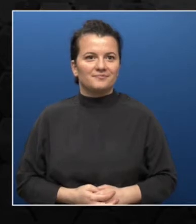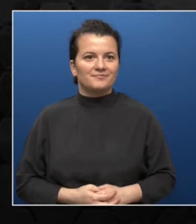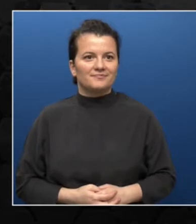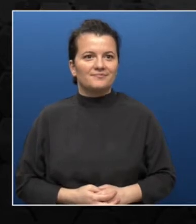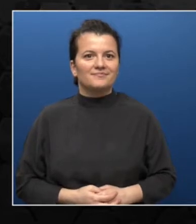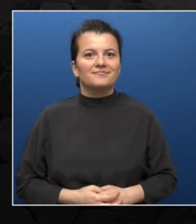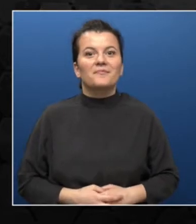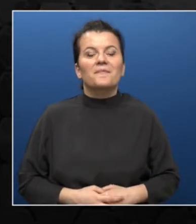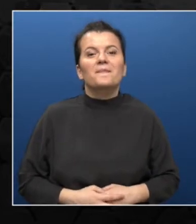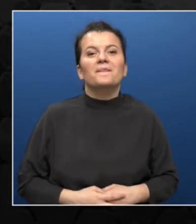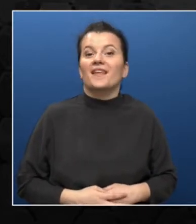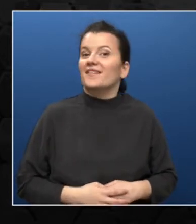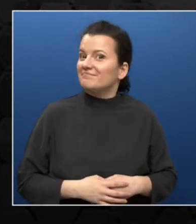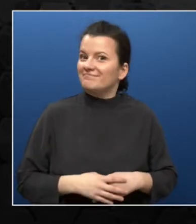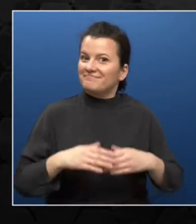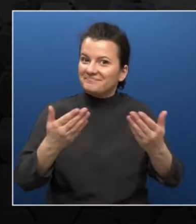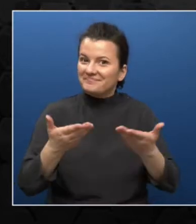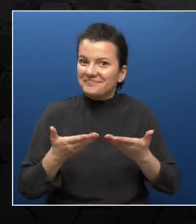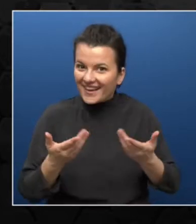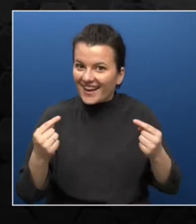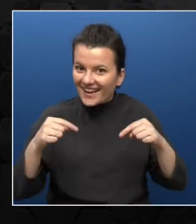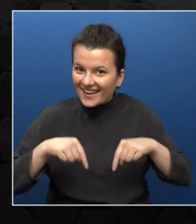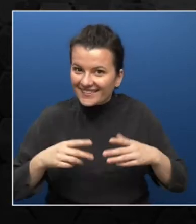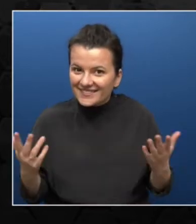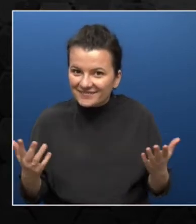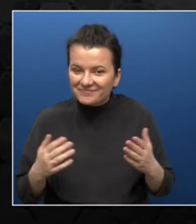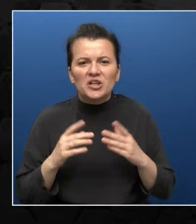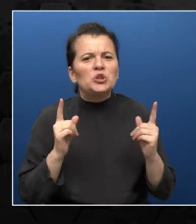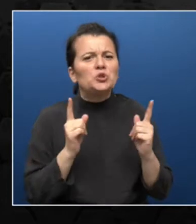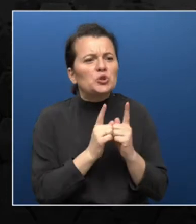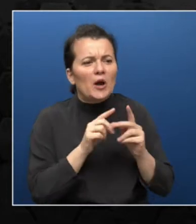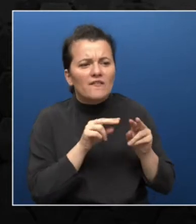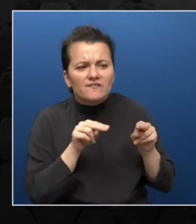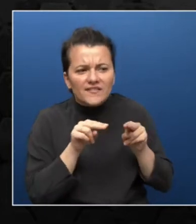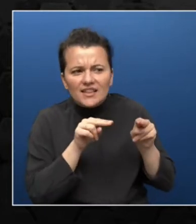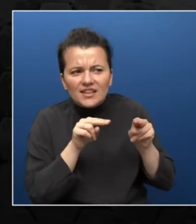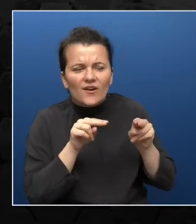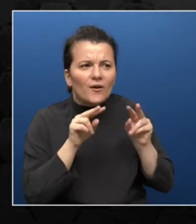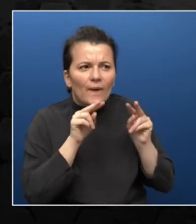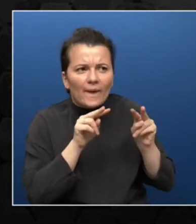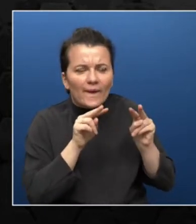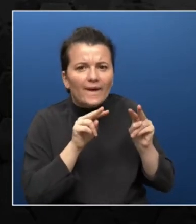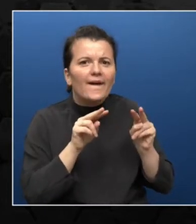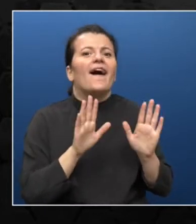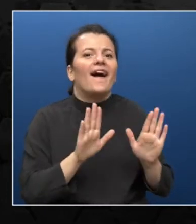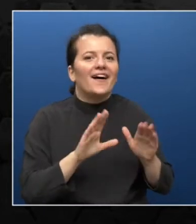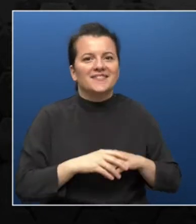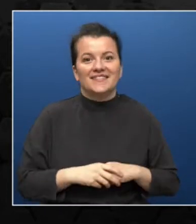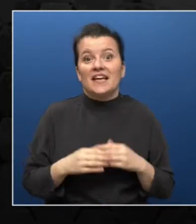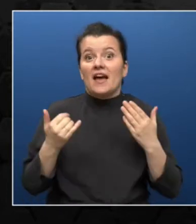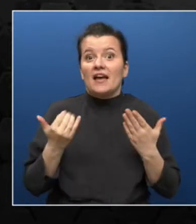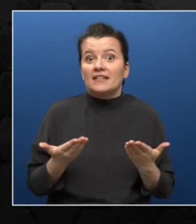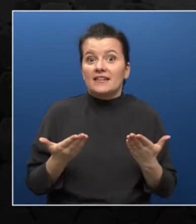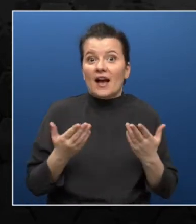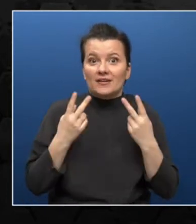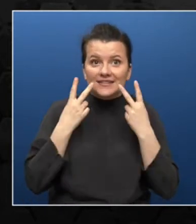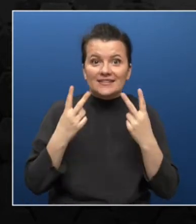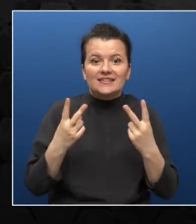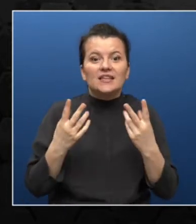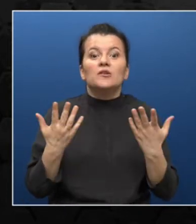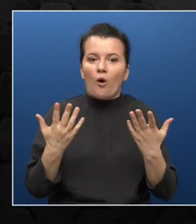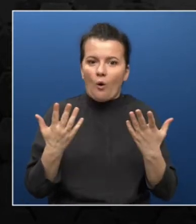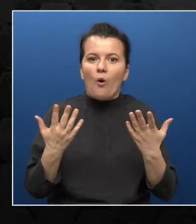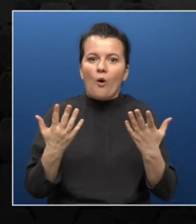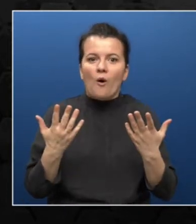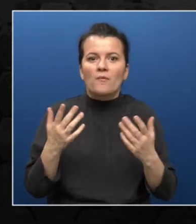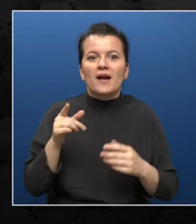And so we're back after this short video break. There are some more questions for Christina,